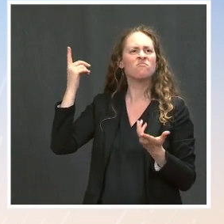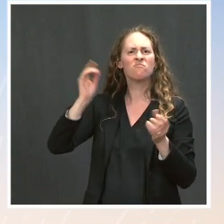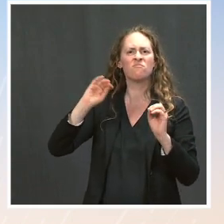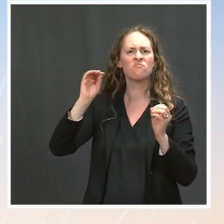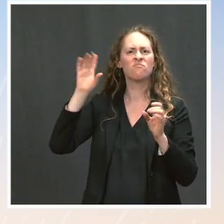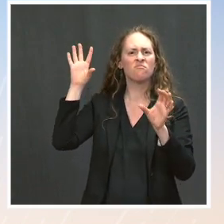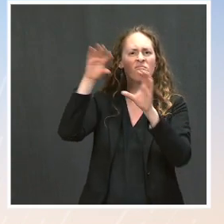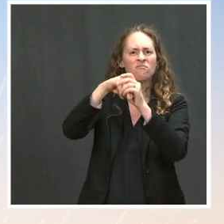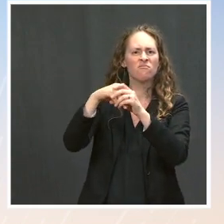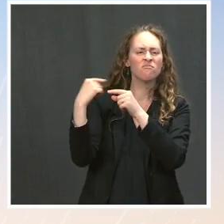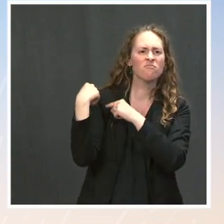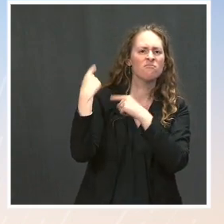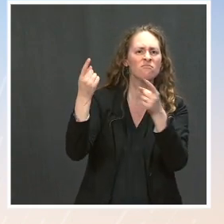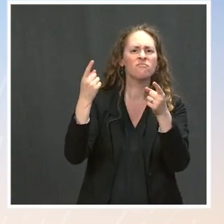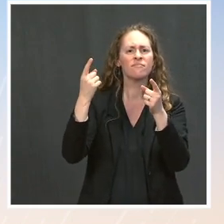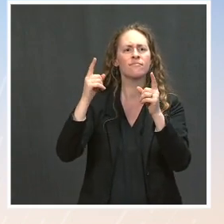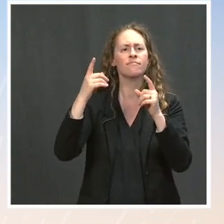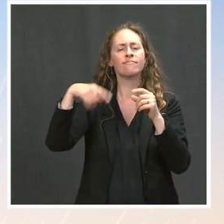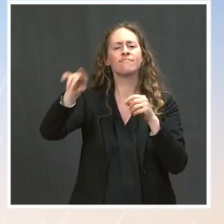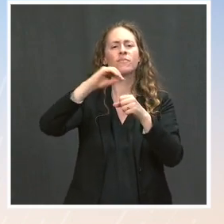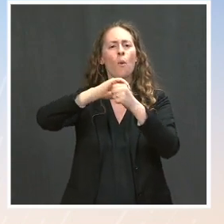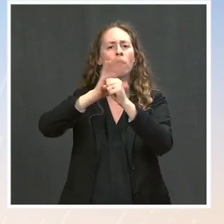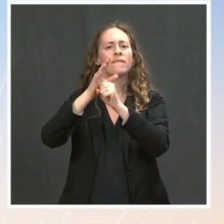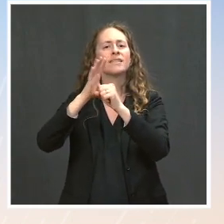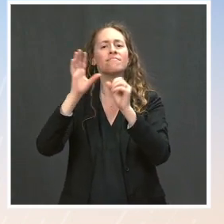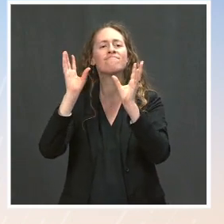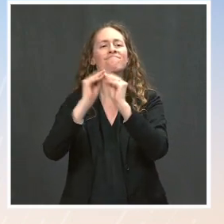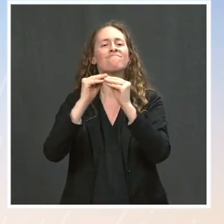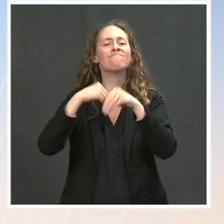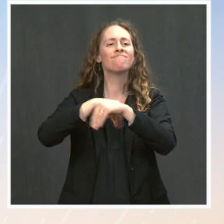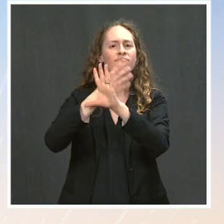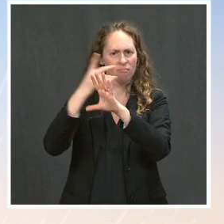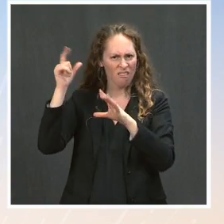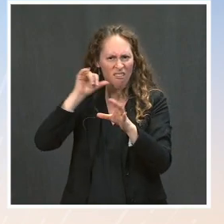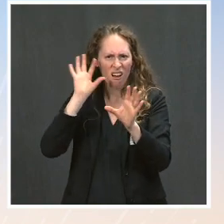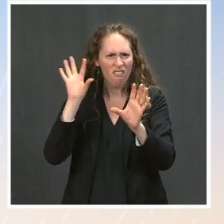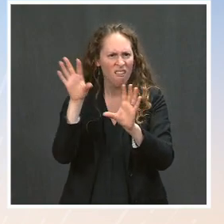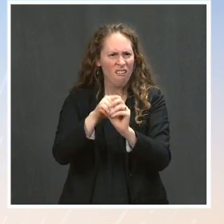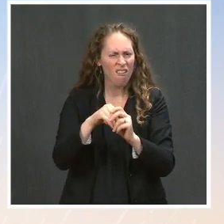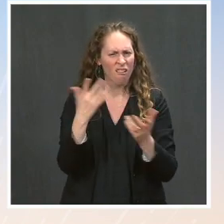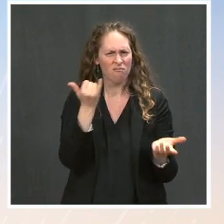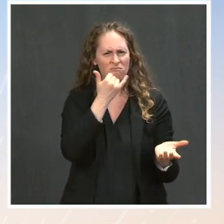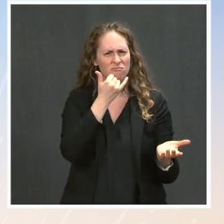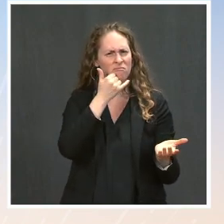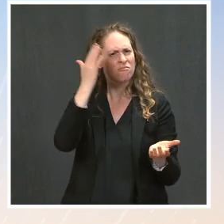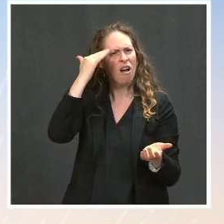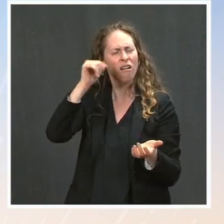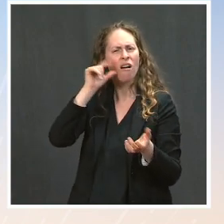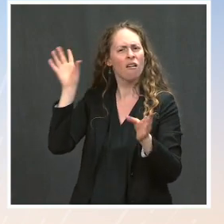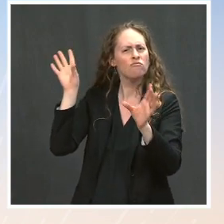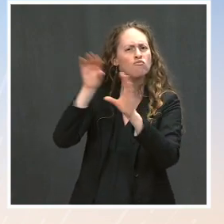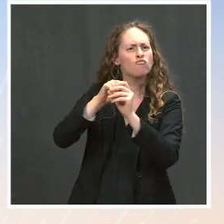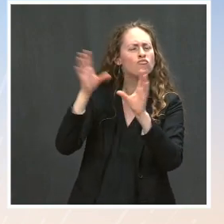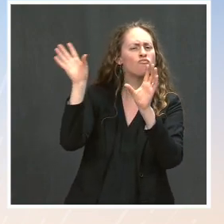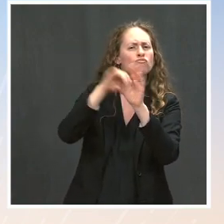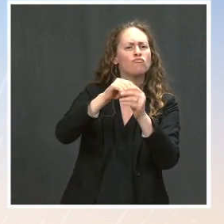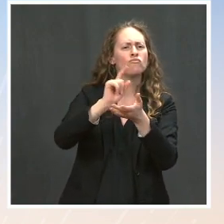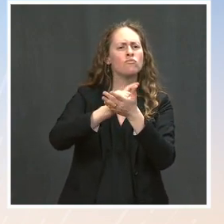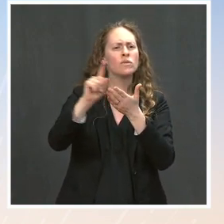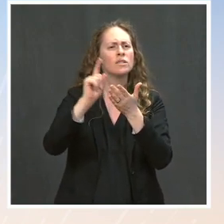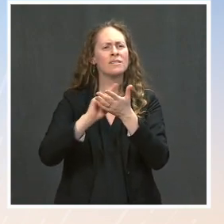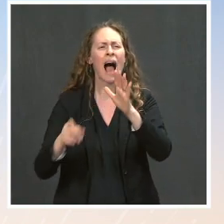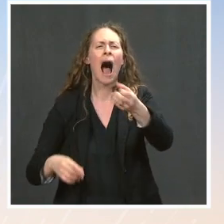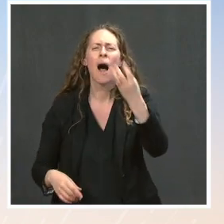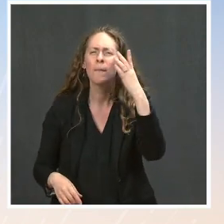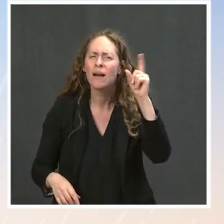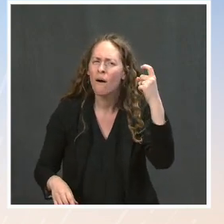coordinating COVID calls. Why hasn't he joined those weekly calls? And how many governors? So what?